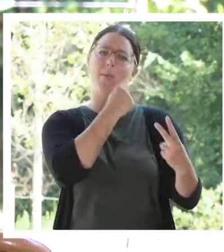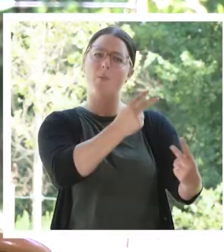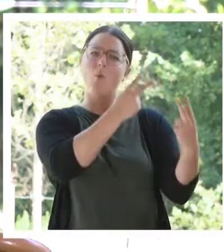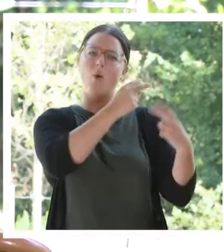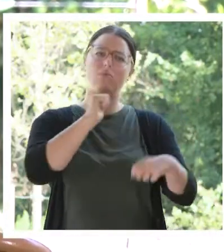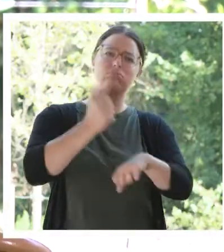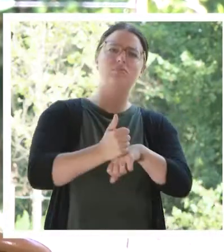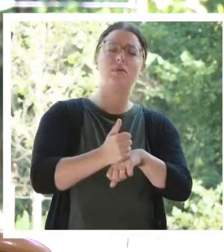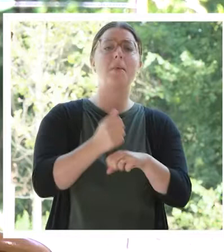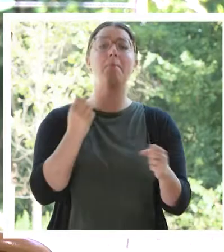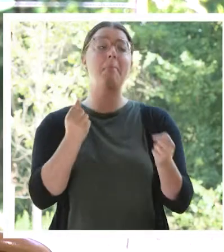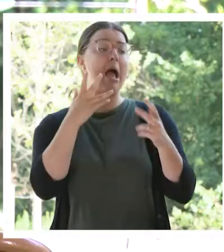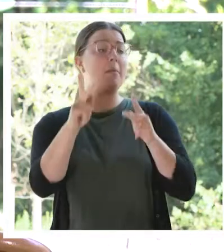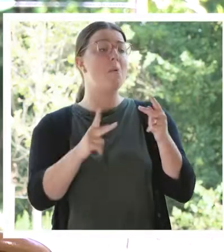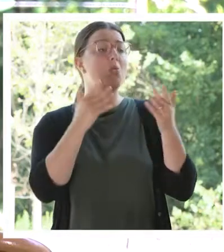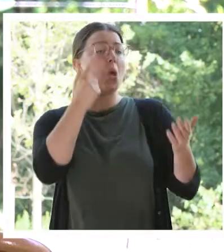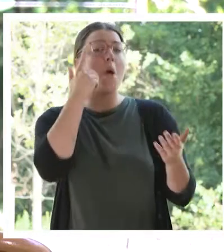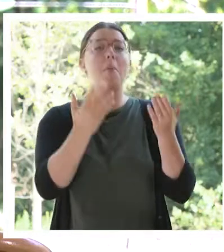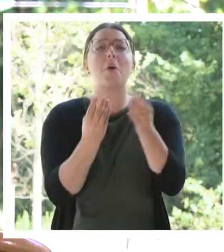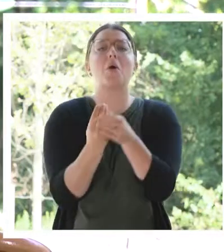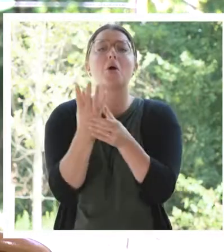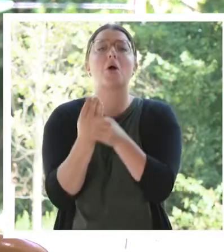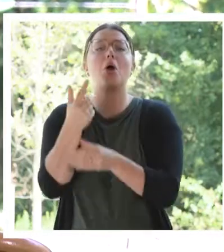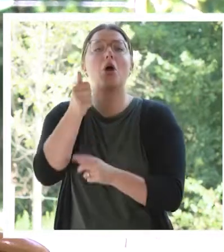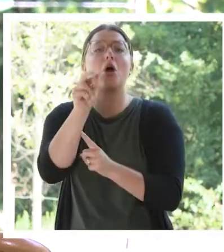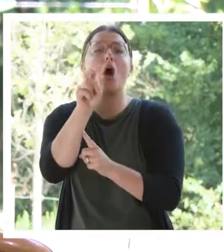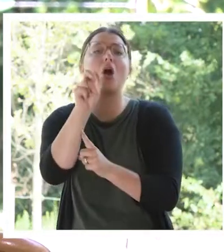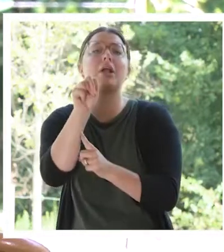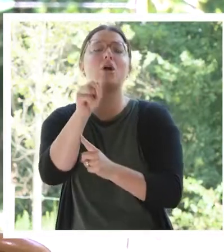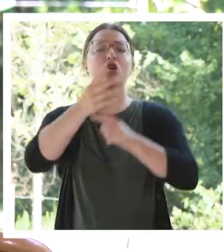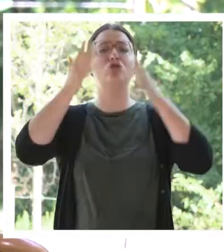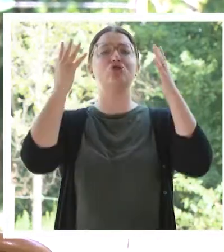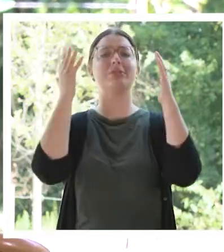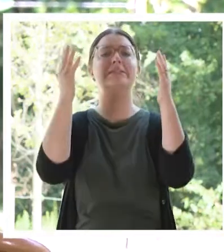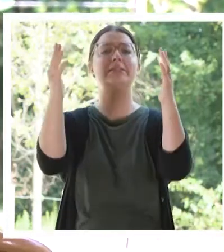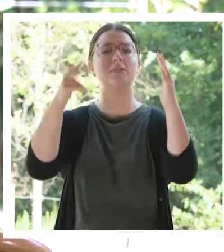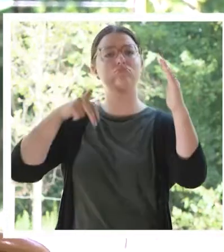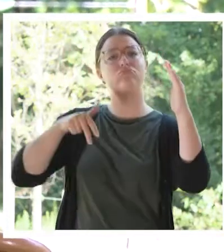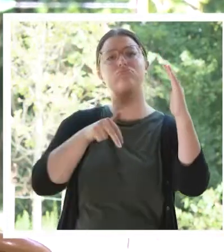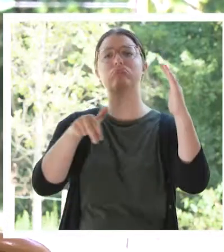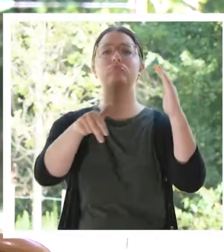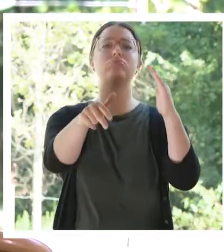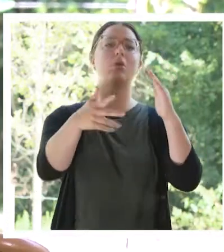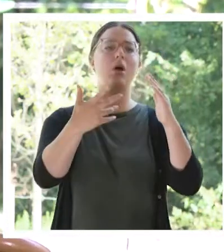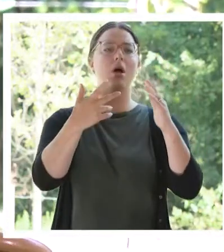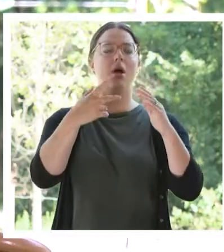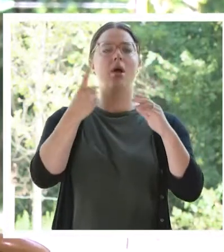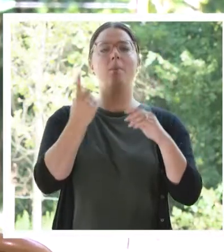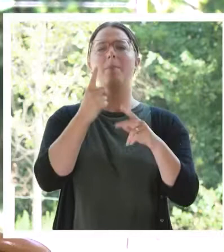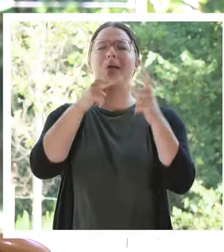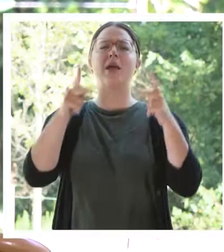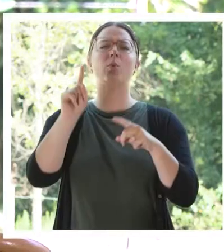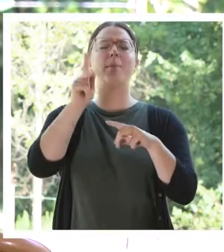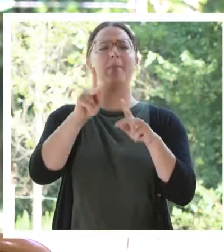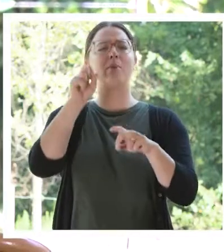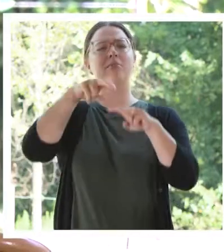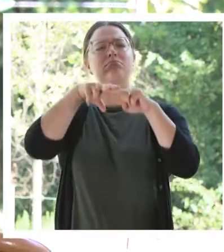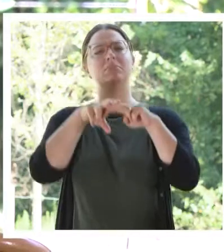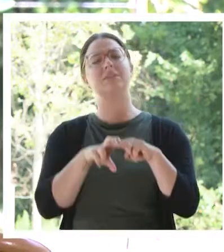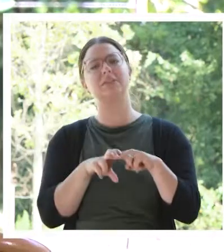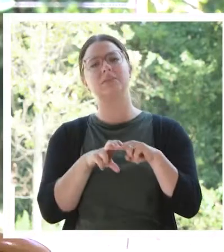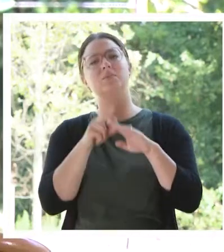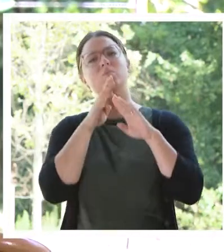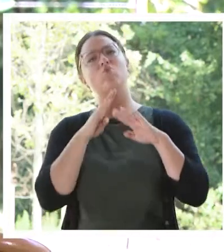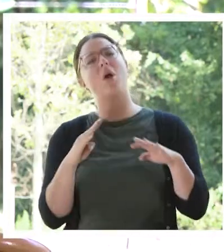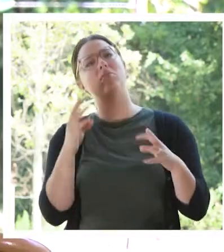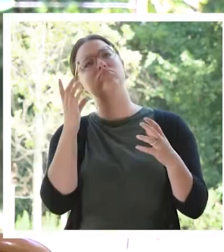a garden or a tree-lined pathway, a permanent living space where people could sit and quietly reflect, with benches and